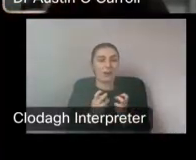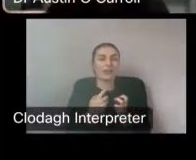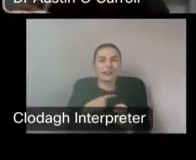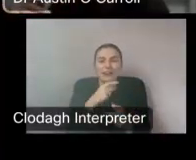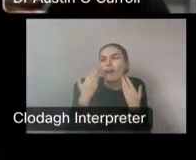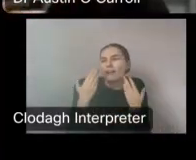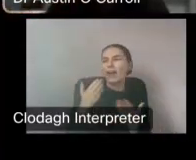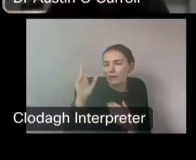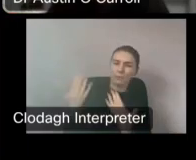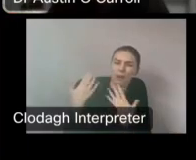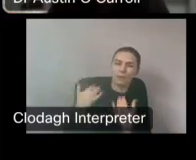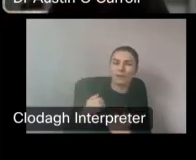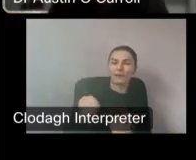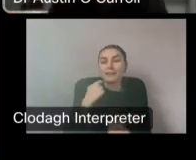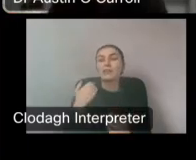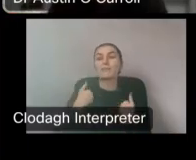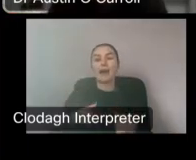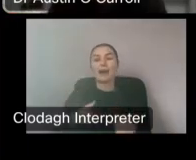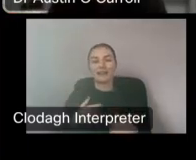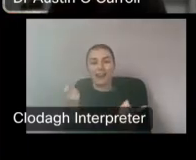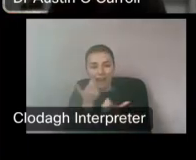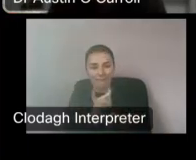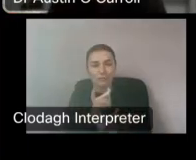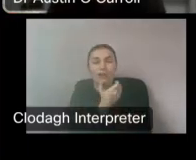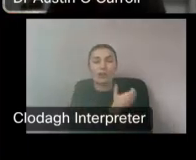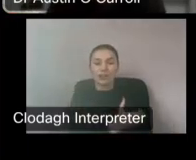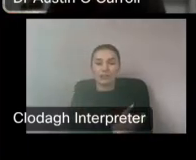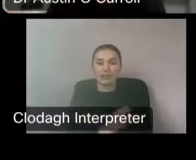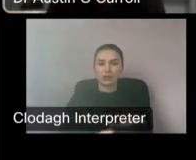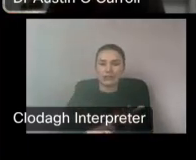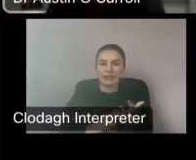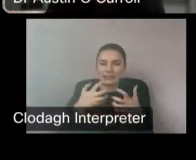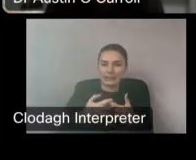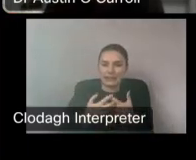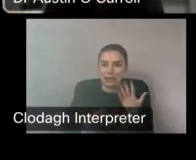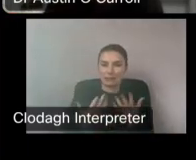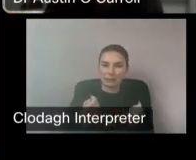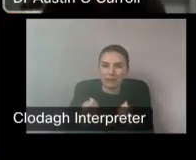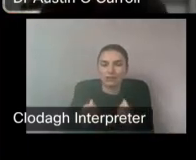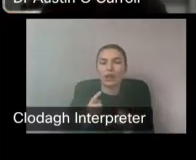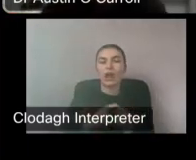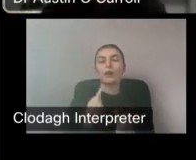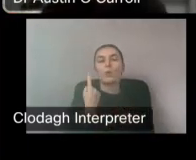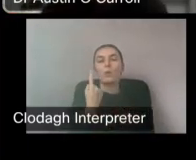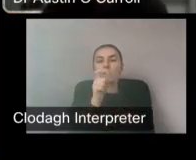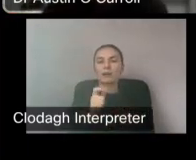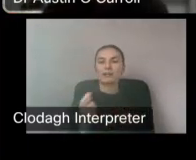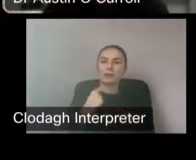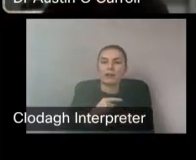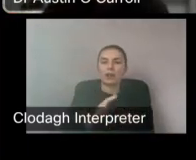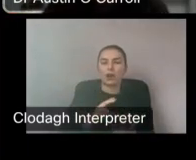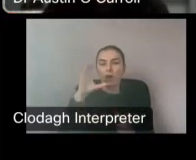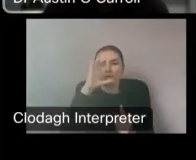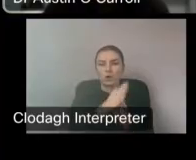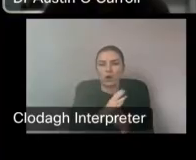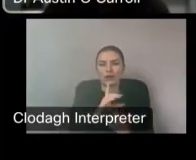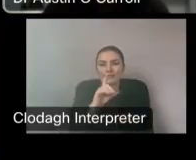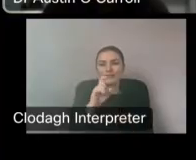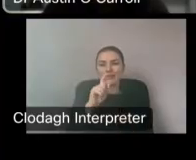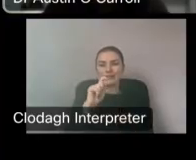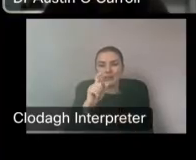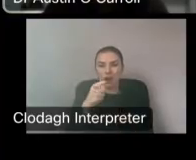laughs. So we're constantly using things. I had a patient in here one day who was looking for a benzo detox, and was